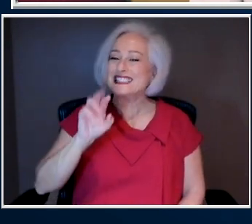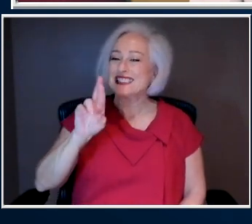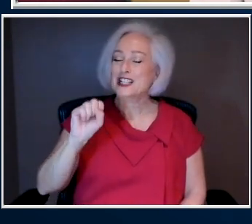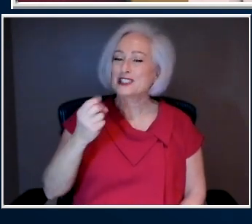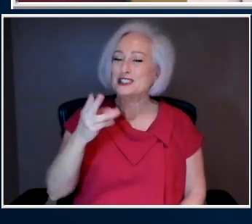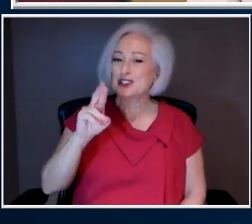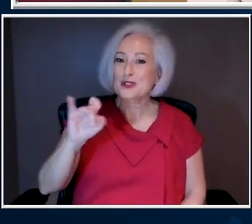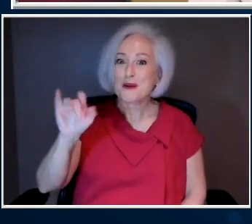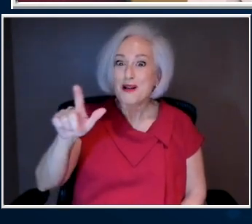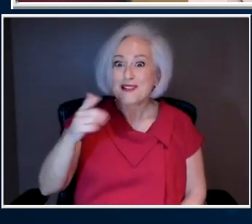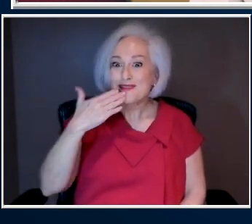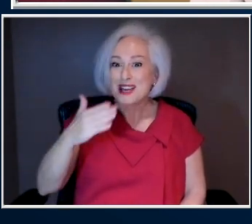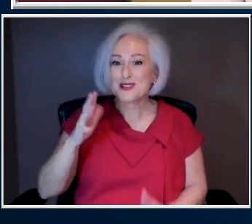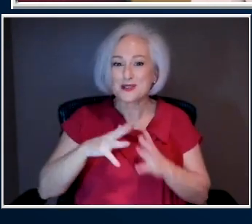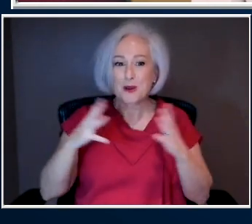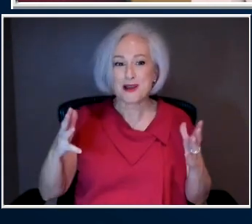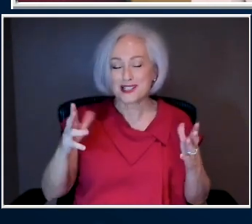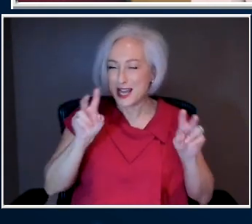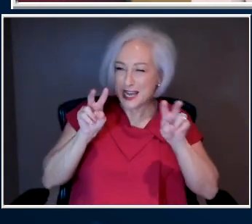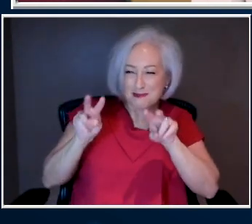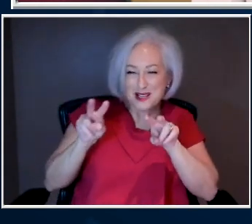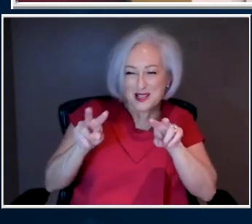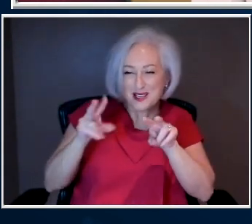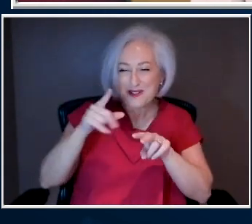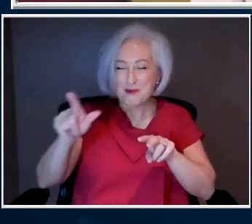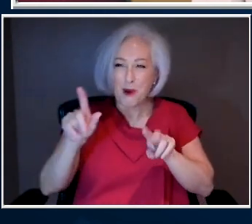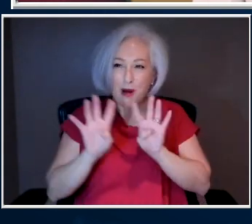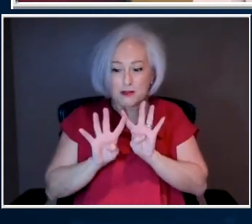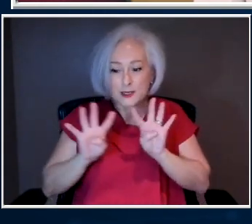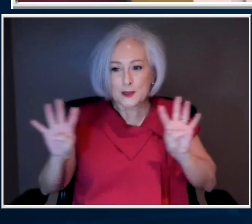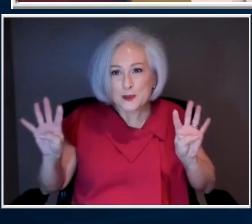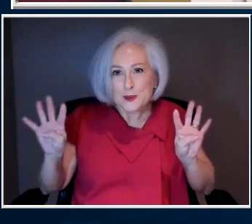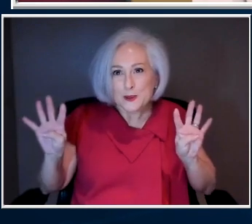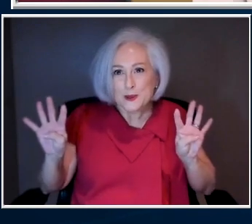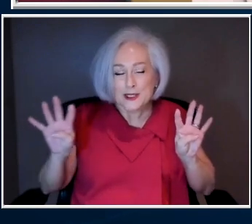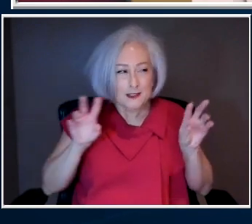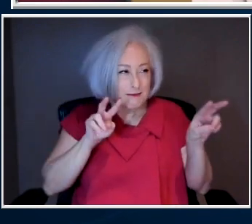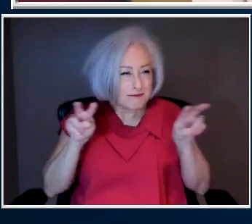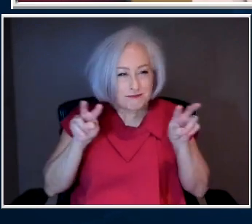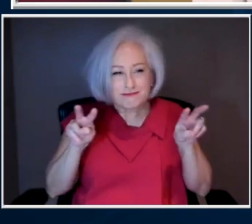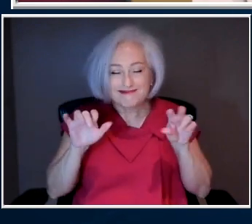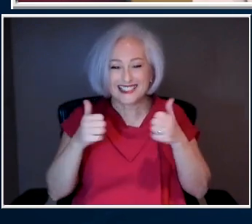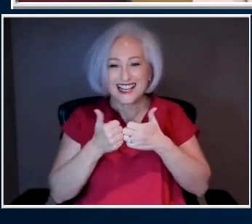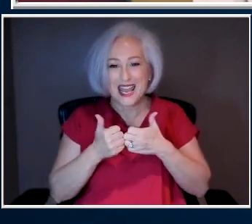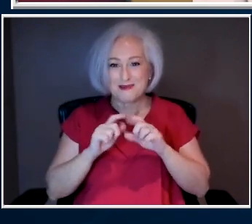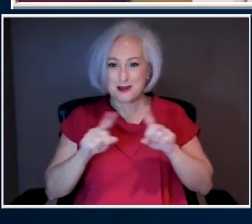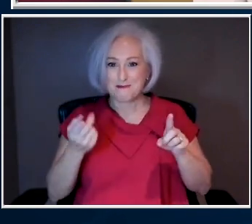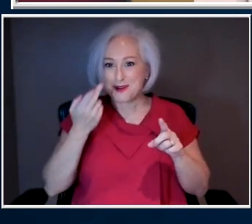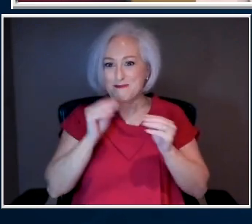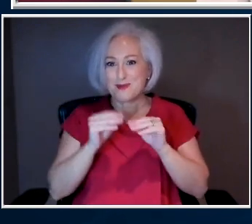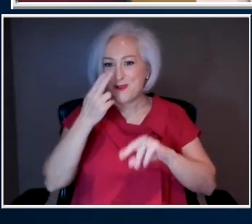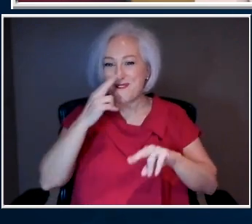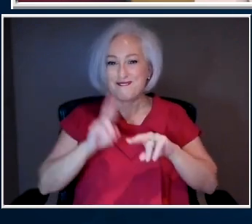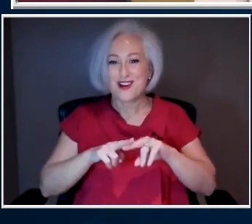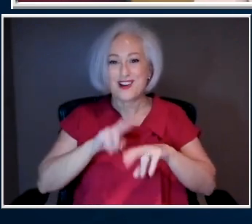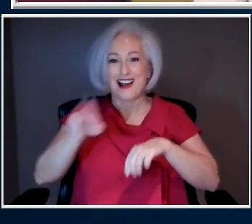equipment, that's the training staff, that's across the board. I think it really takes everybody performing at the highest level to make the team